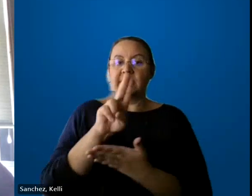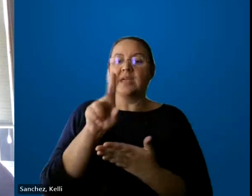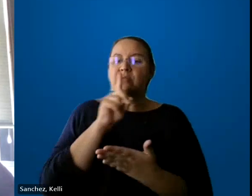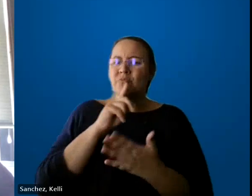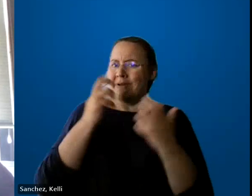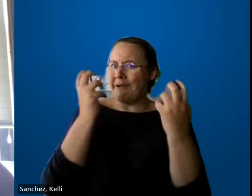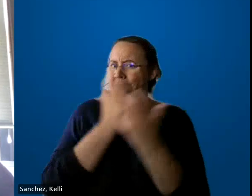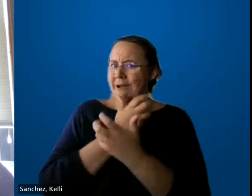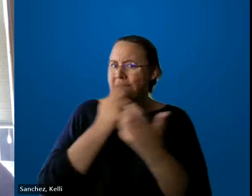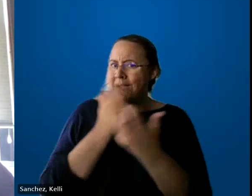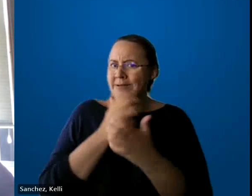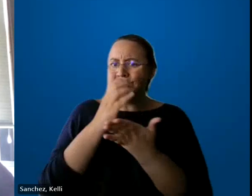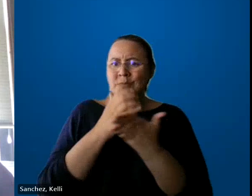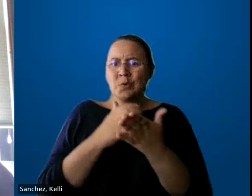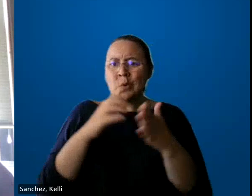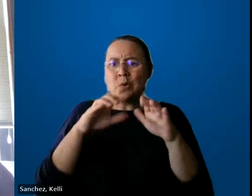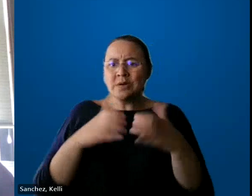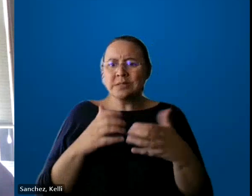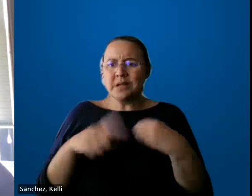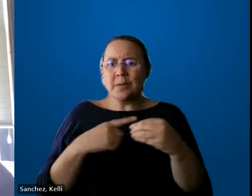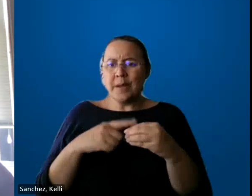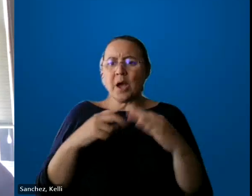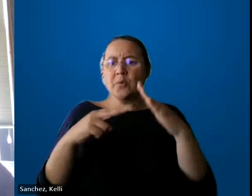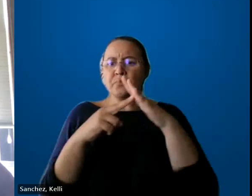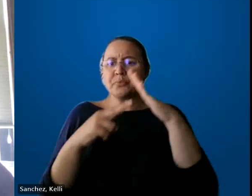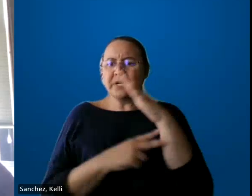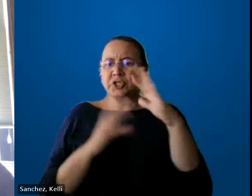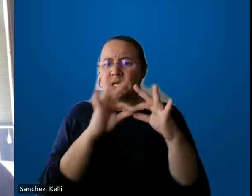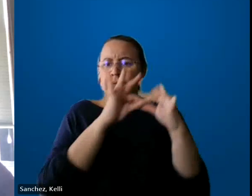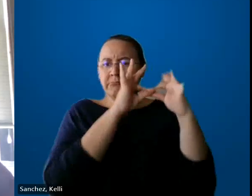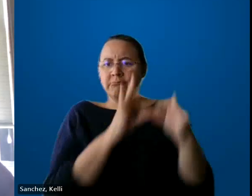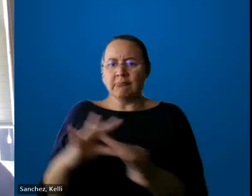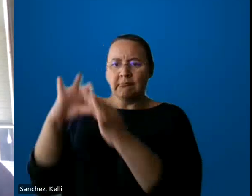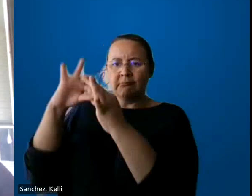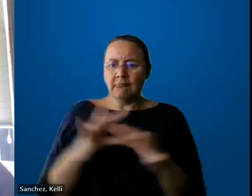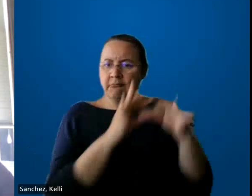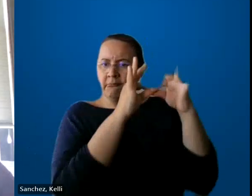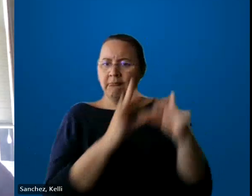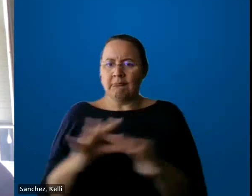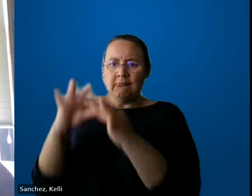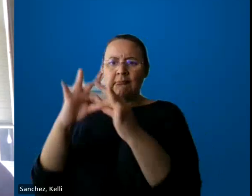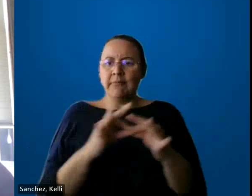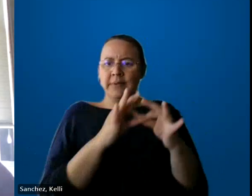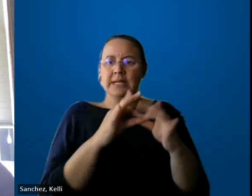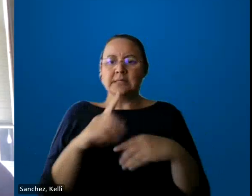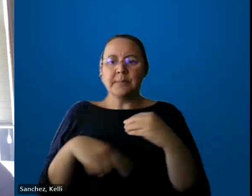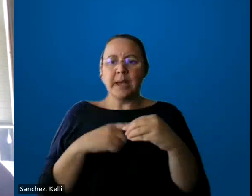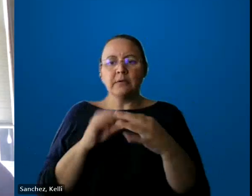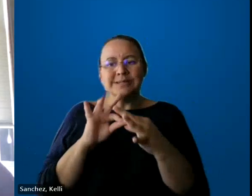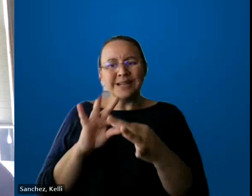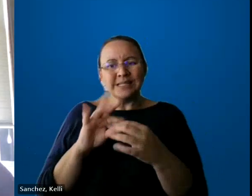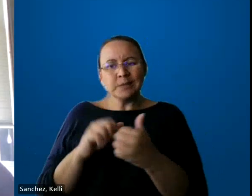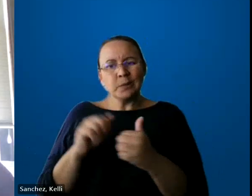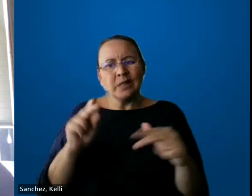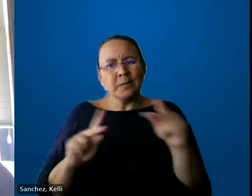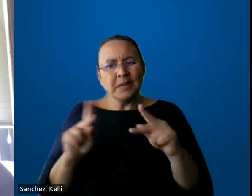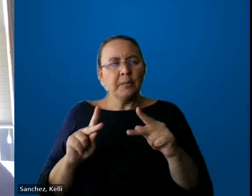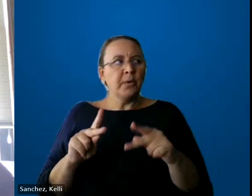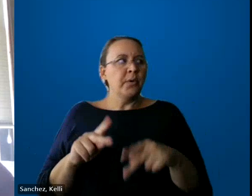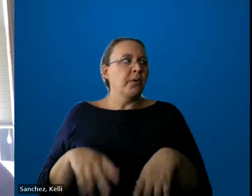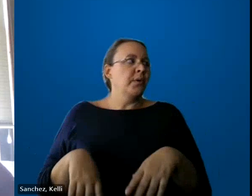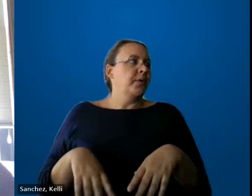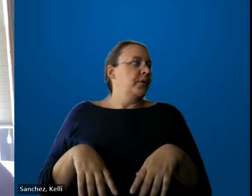awesome course on bridging, which is all about connecting with people